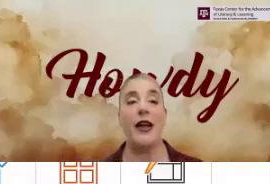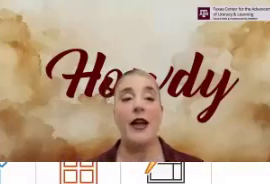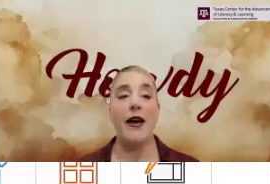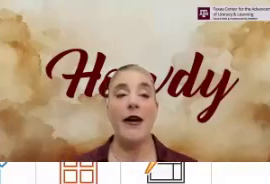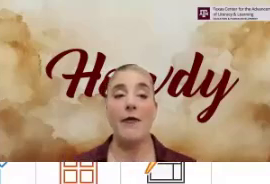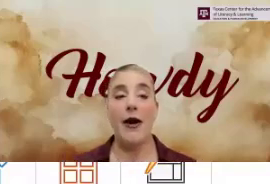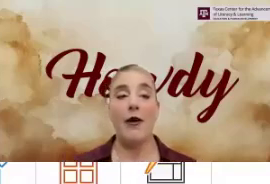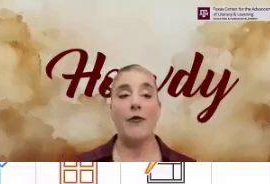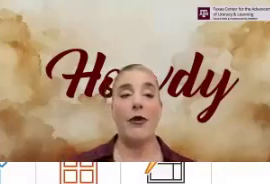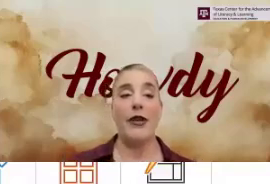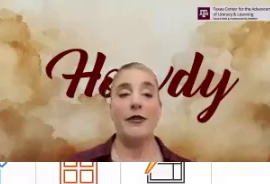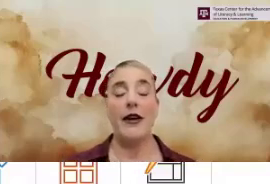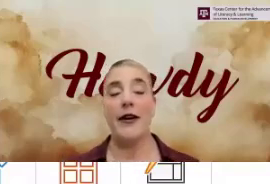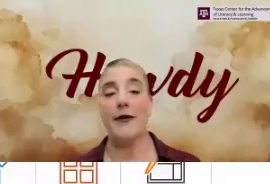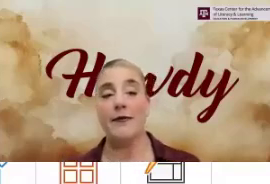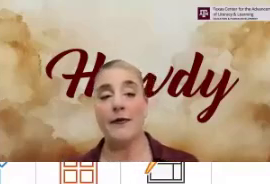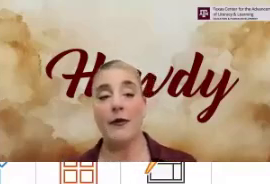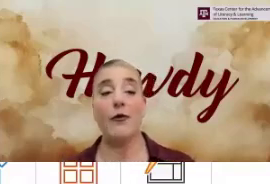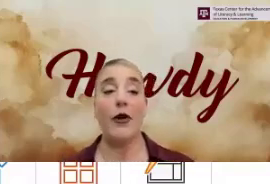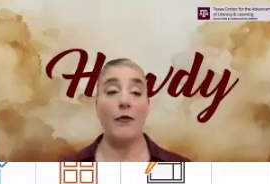presentations,